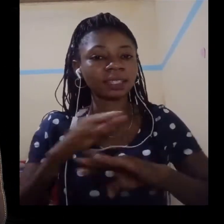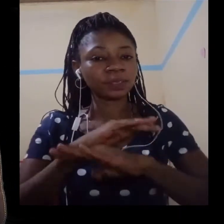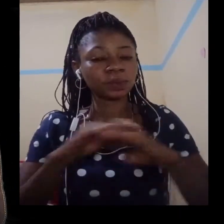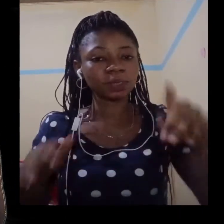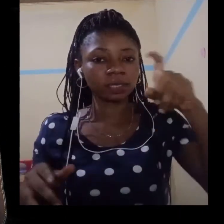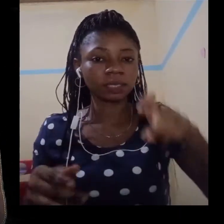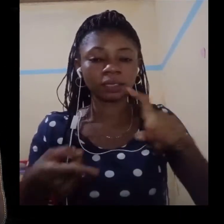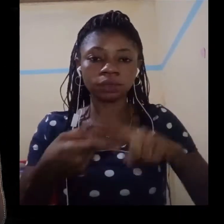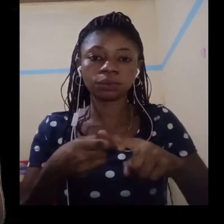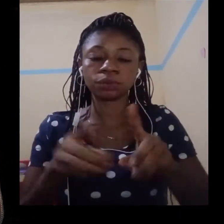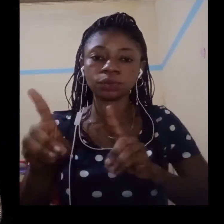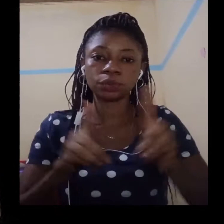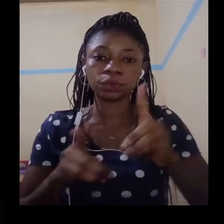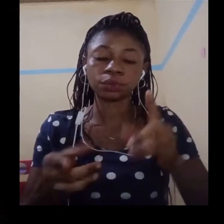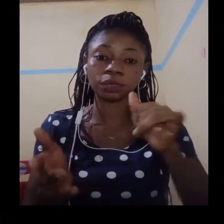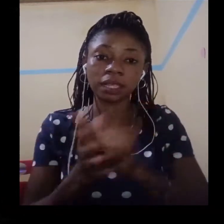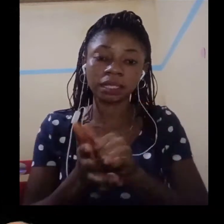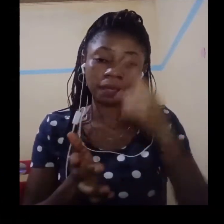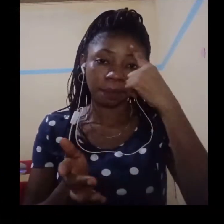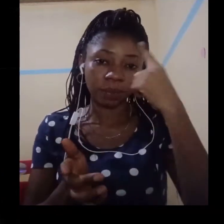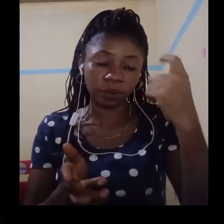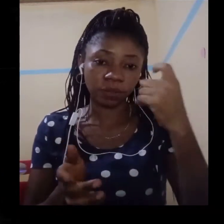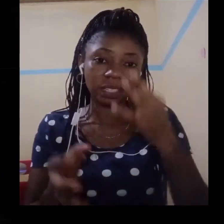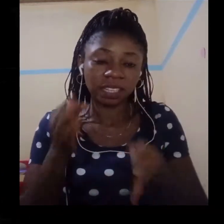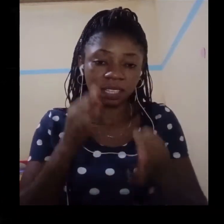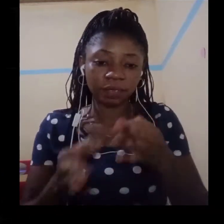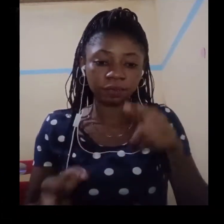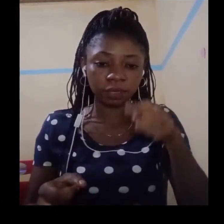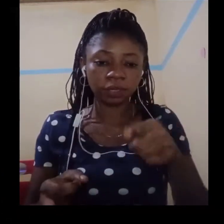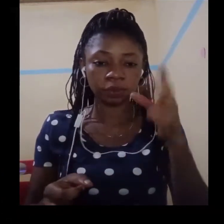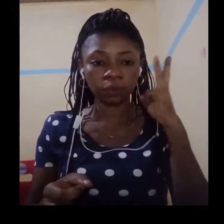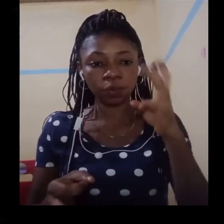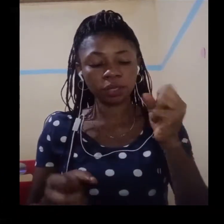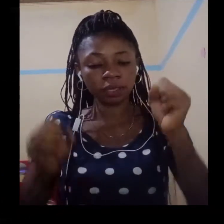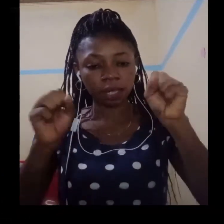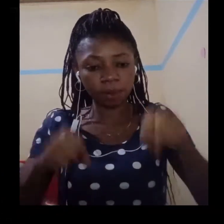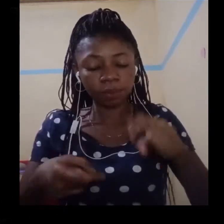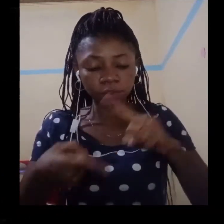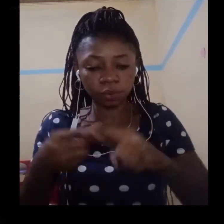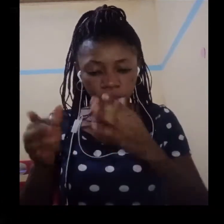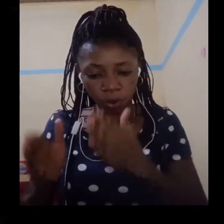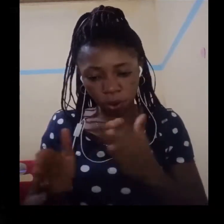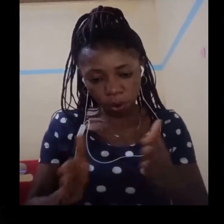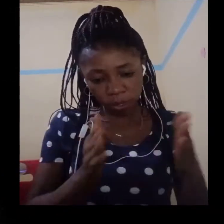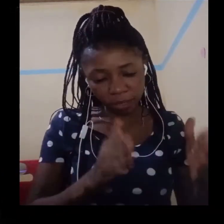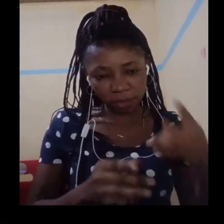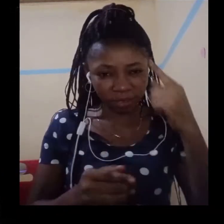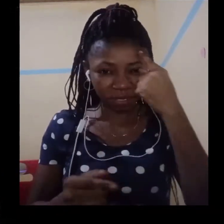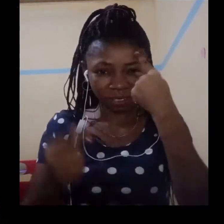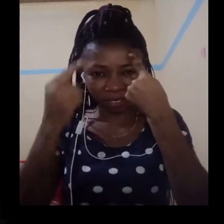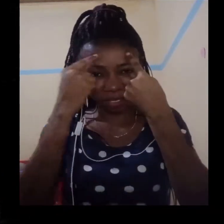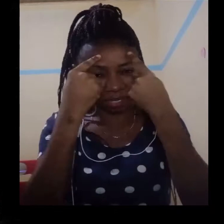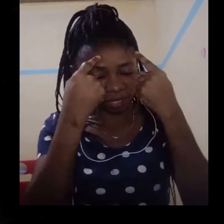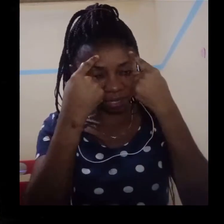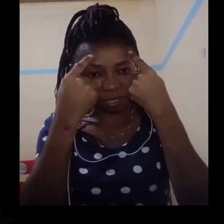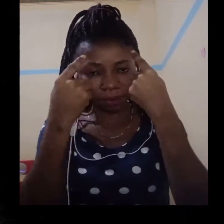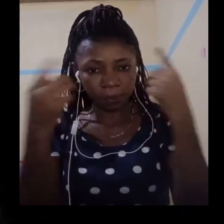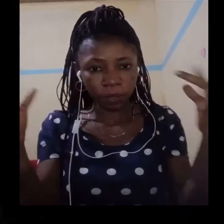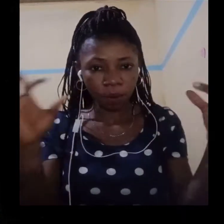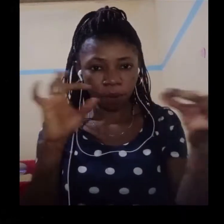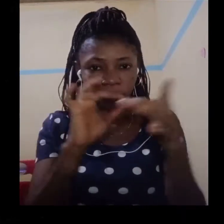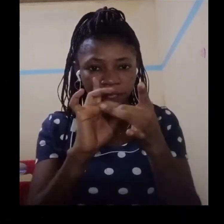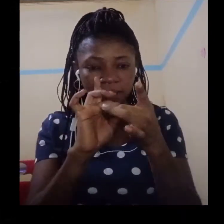communicating. And for the fact that she transmitted her thoughts with these expressions using her